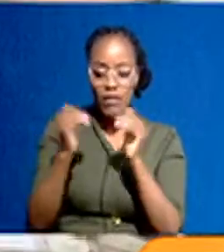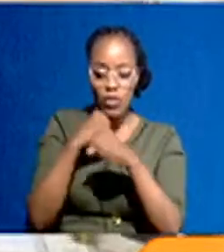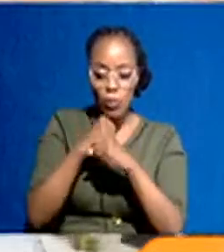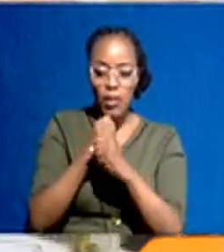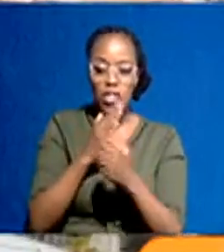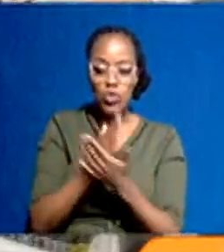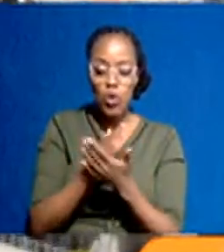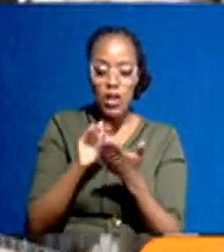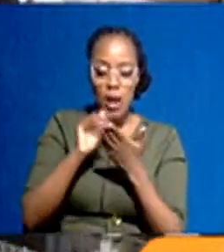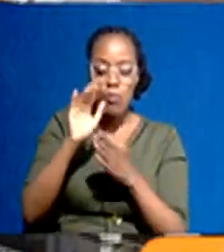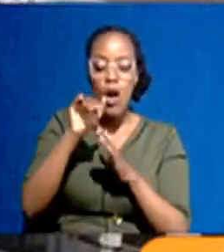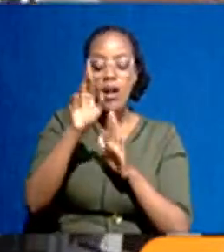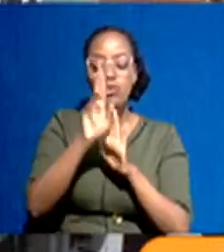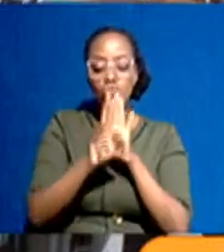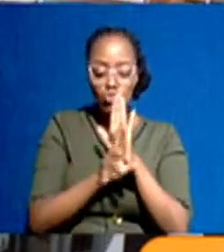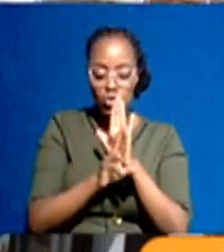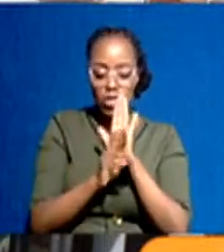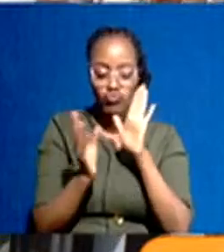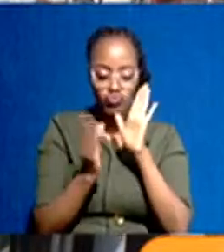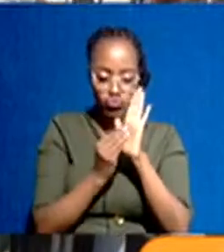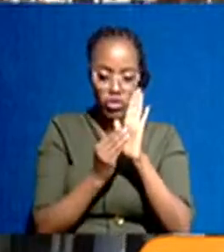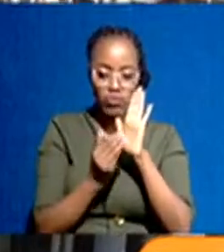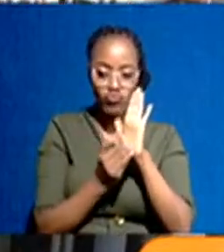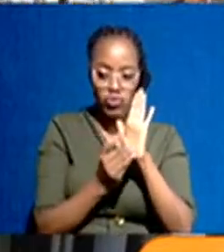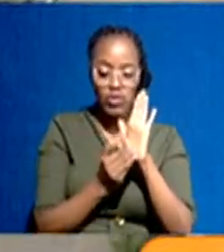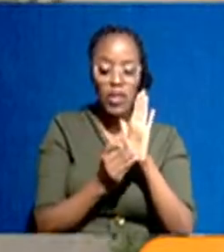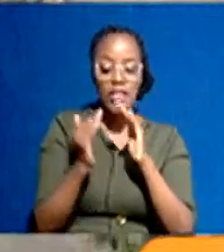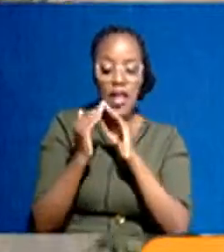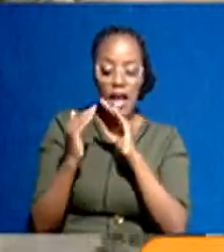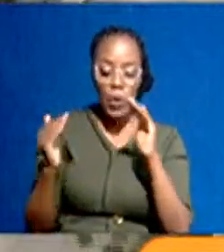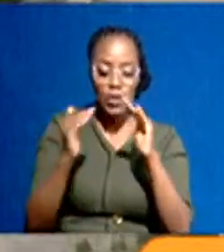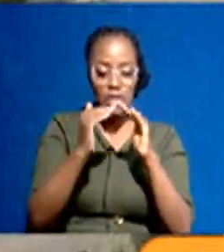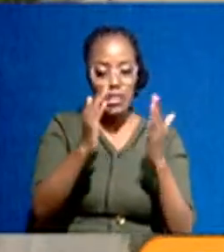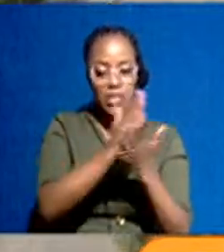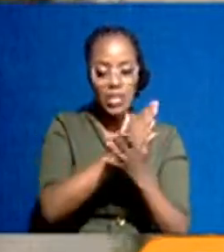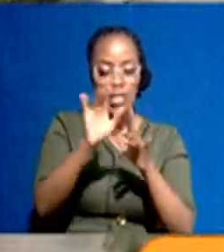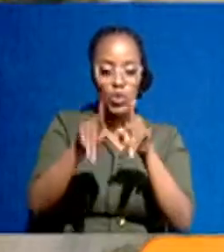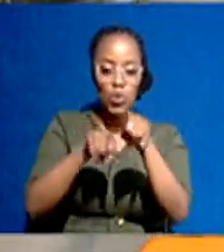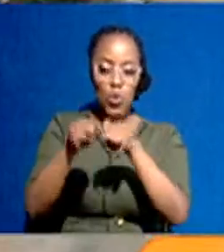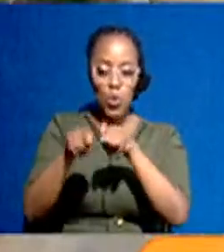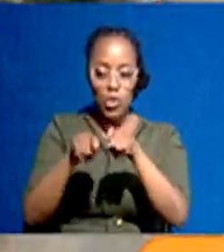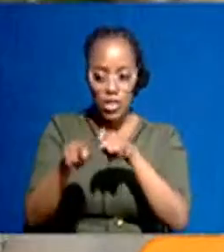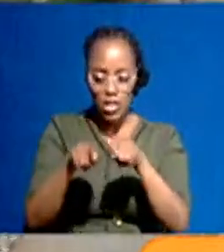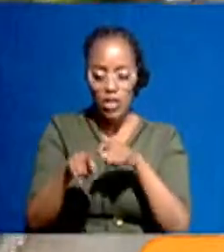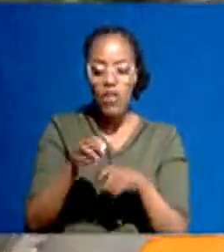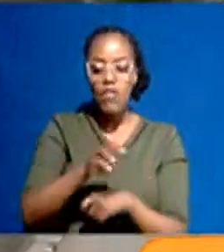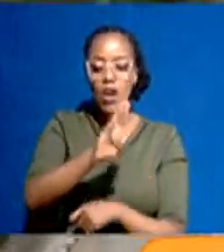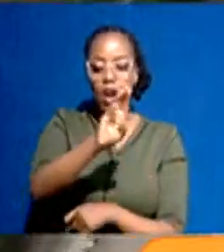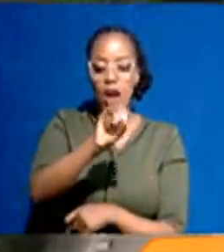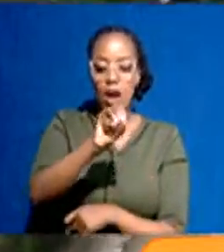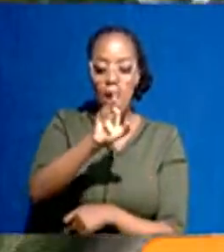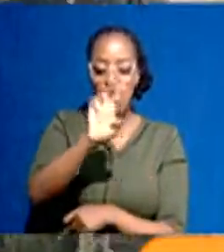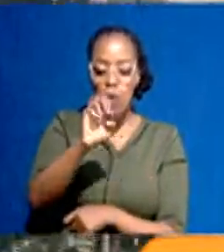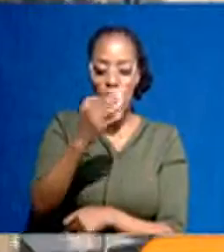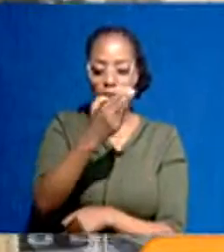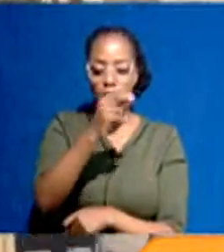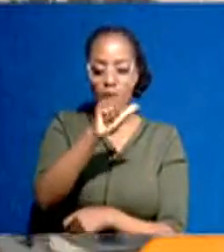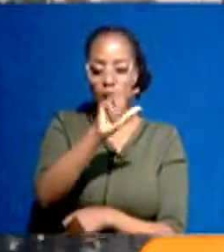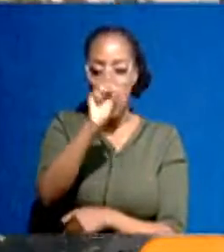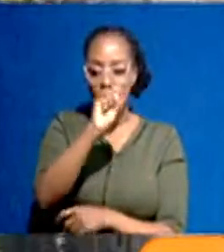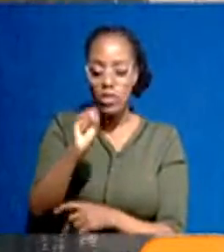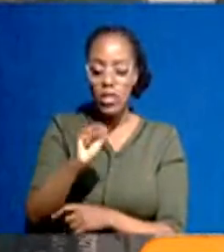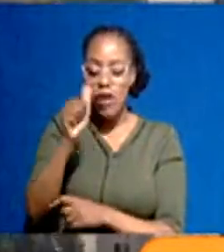ensure more regulation is brought into the real estate sector to control the number of boreholes being dug.